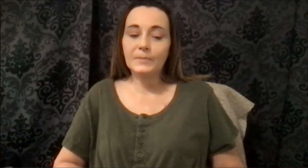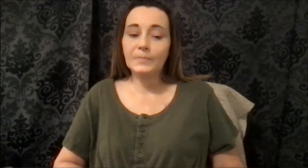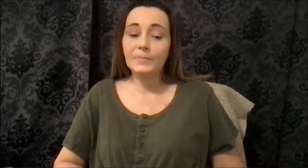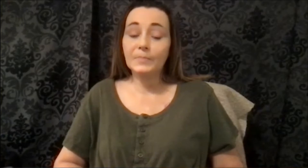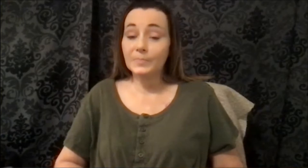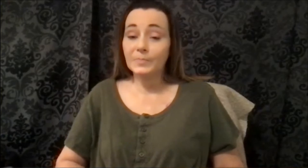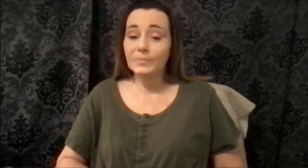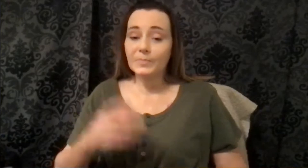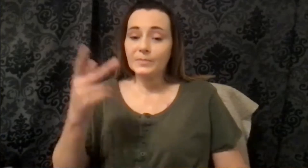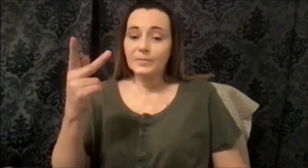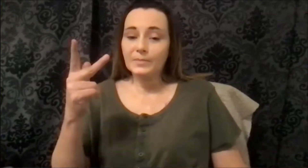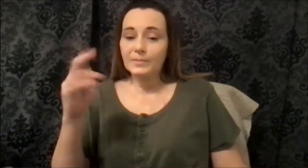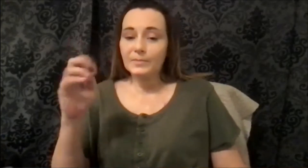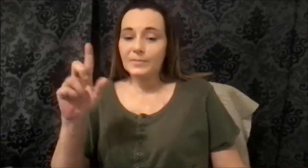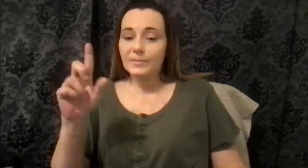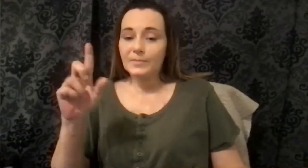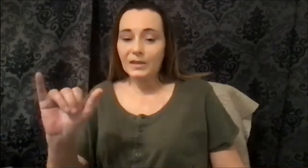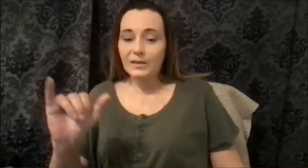Kelly?